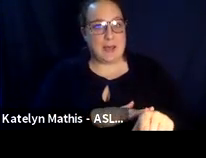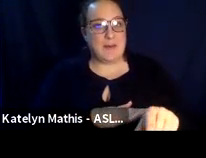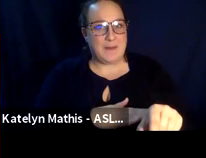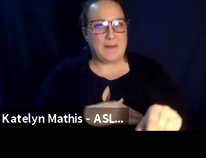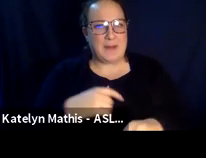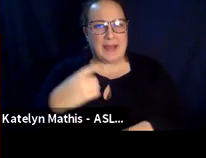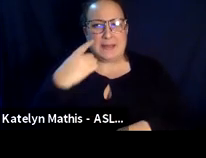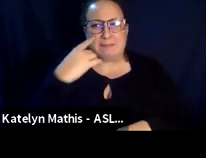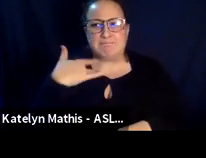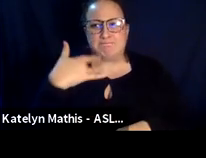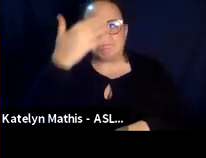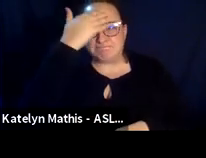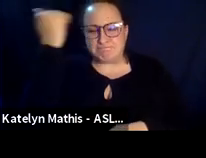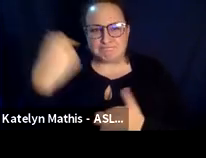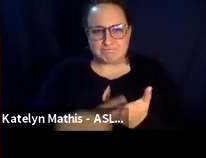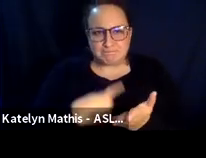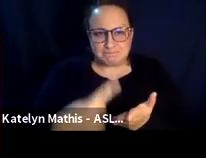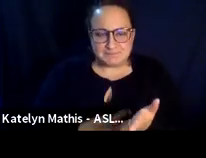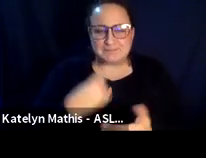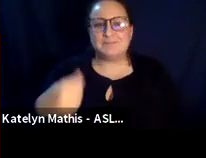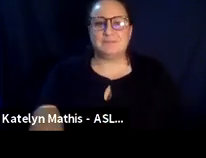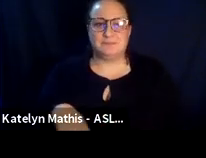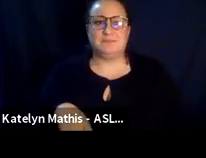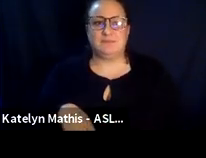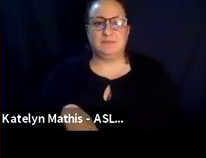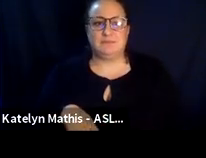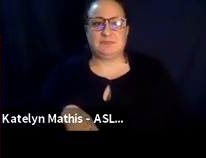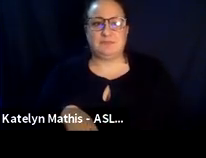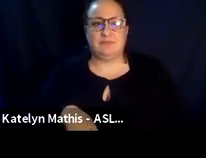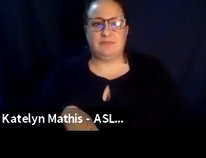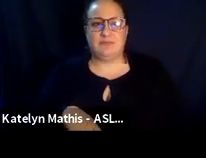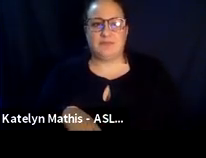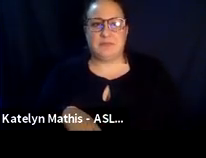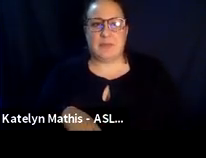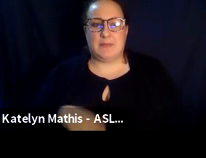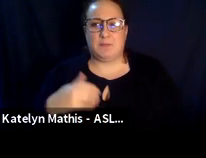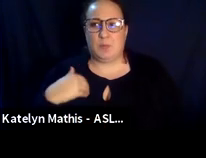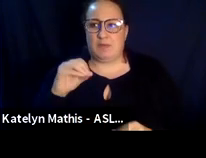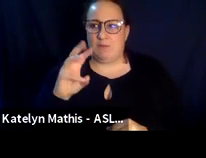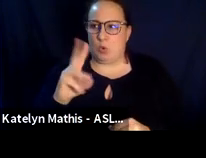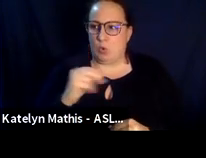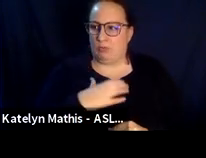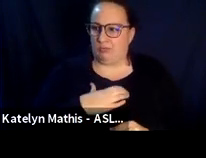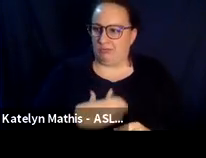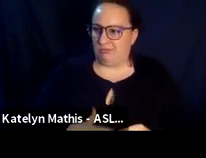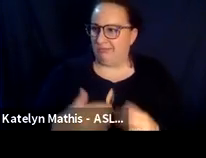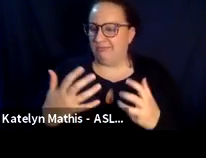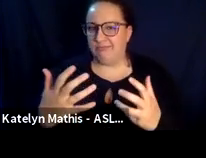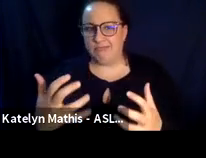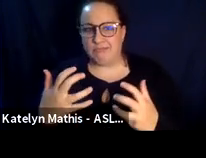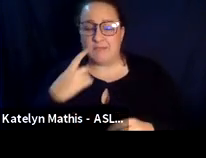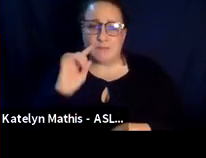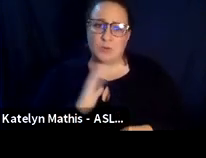forget that sometimes, and because we have our own wishes and wants and for our